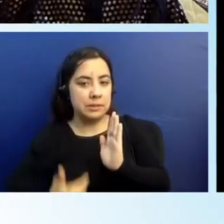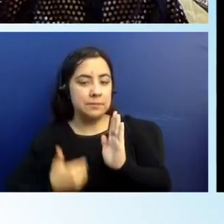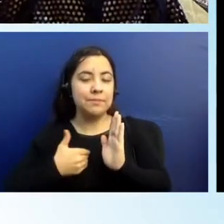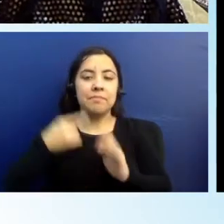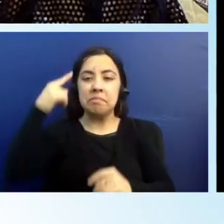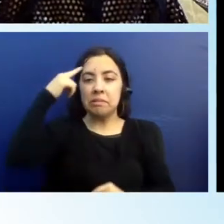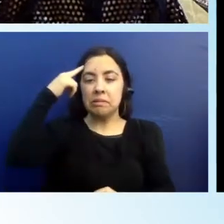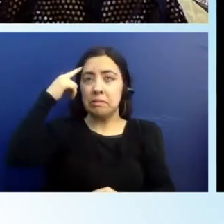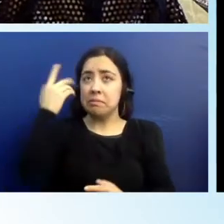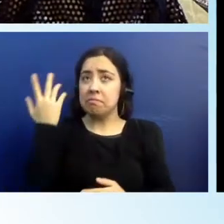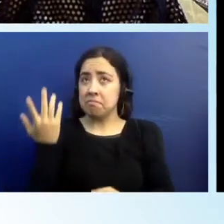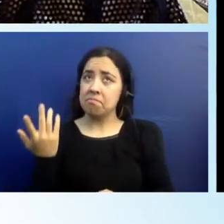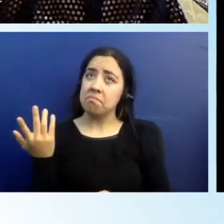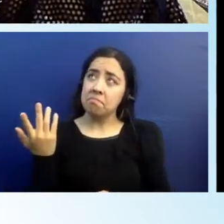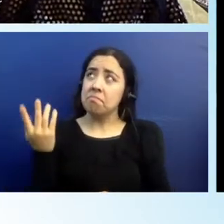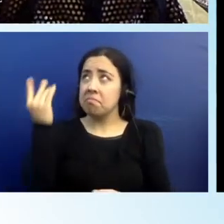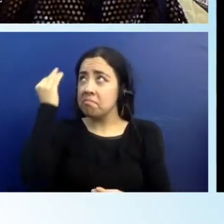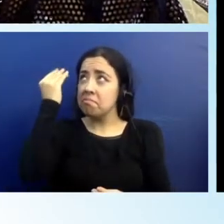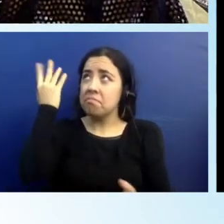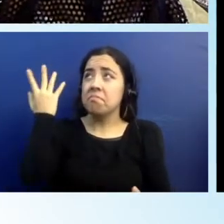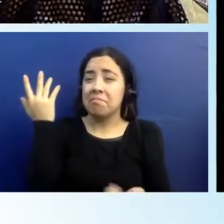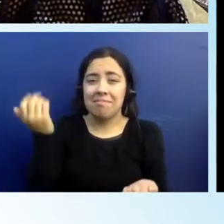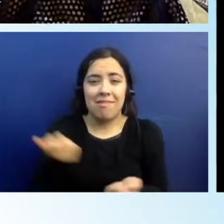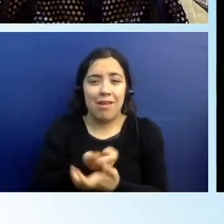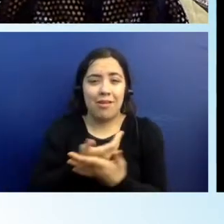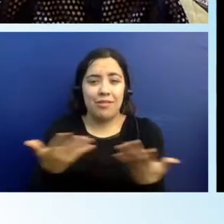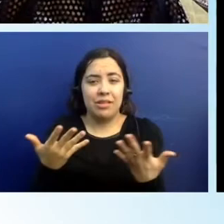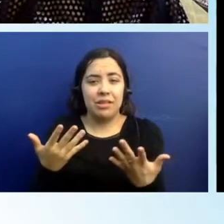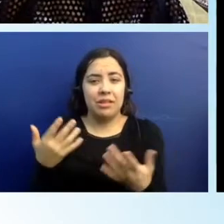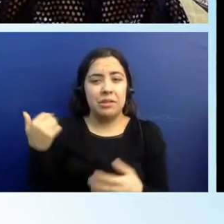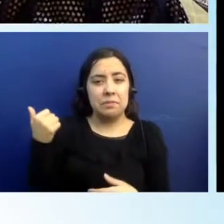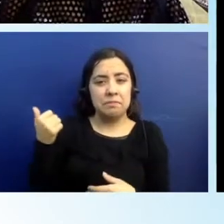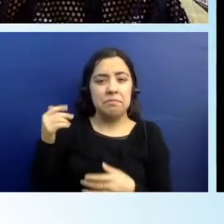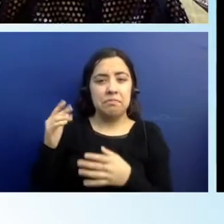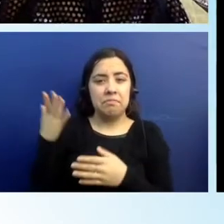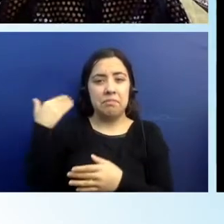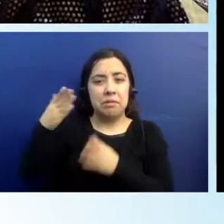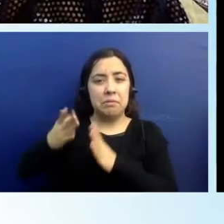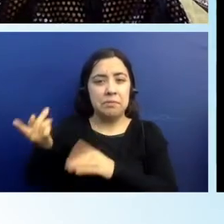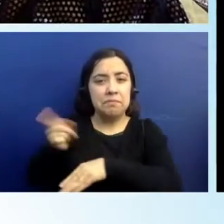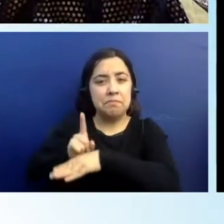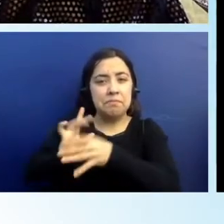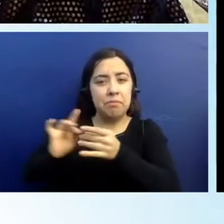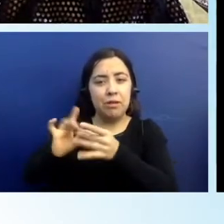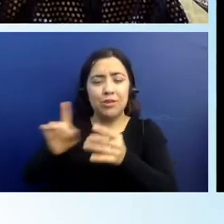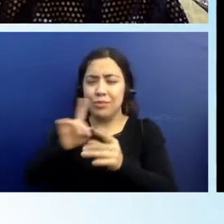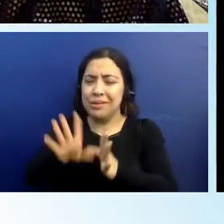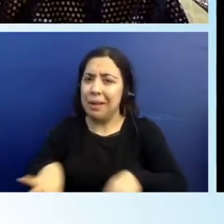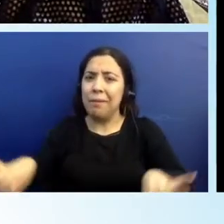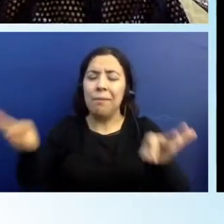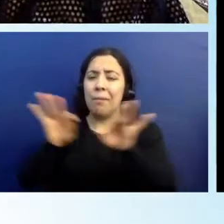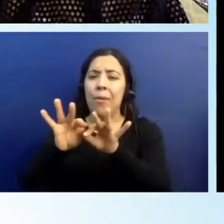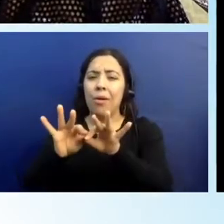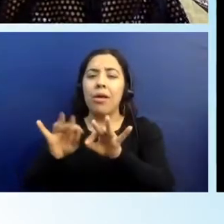that everything that X mentioned is super important, and I'm going to insert, in addition to